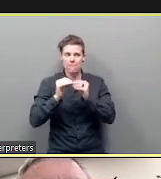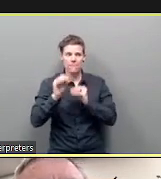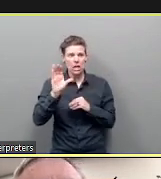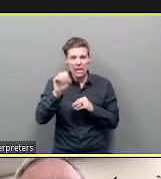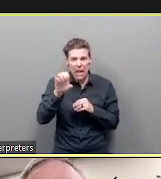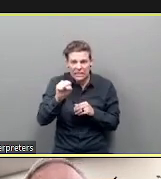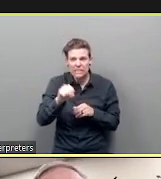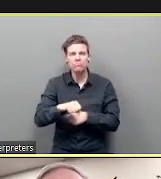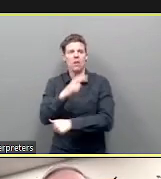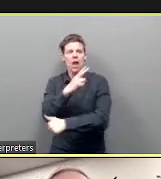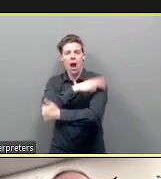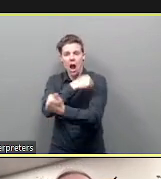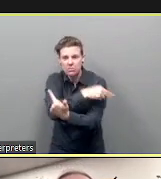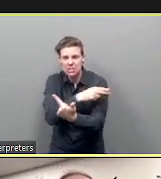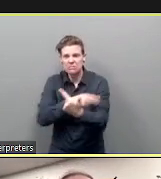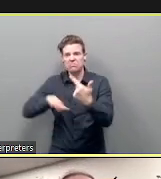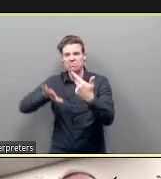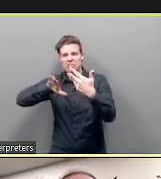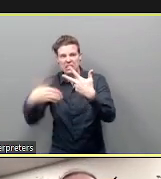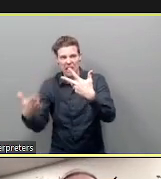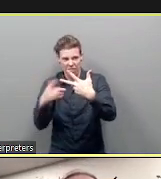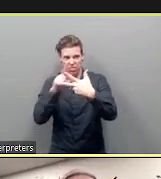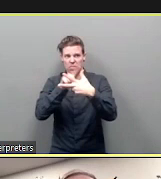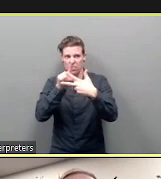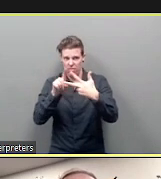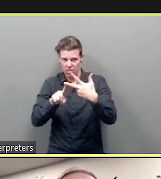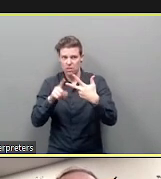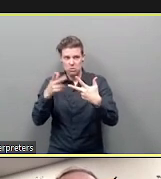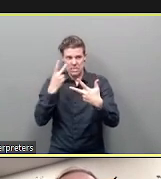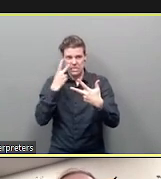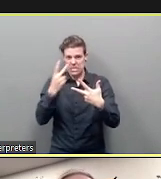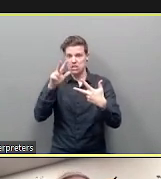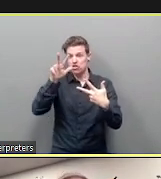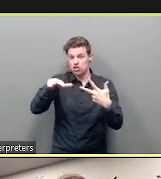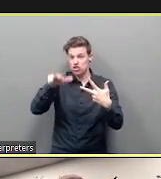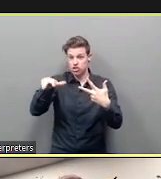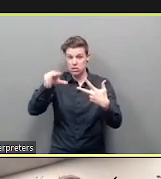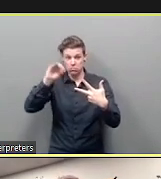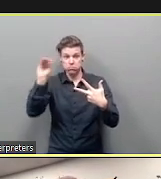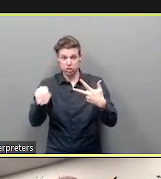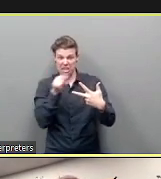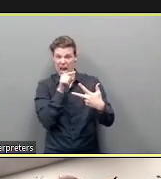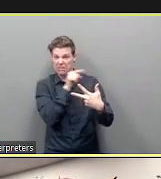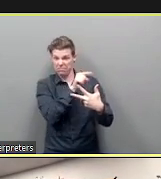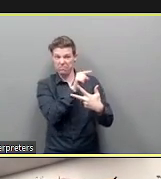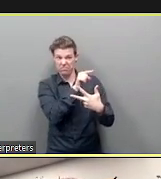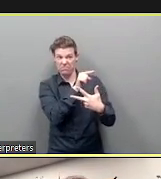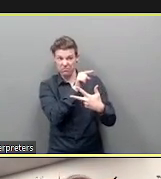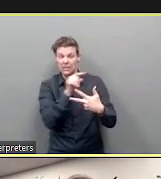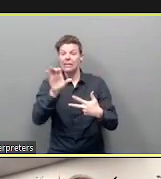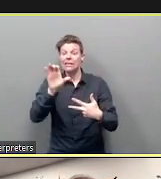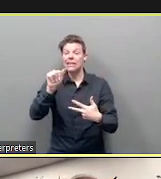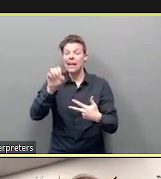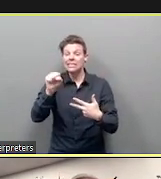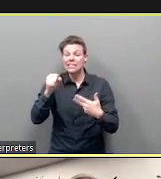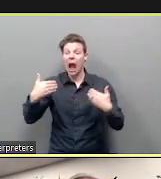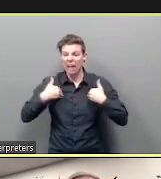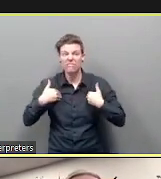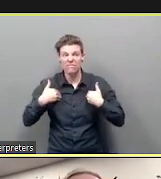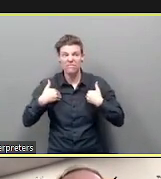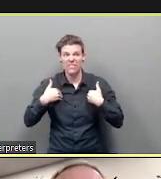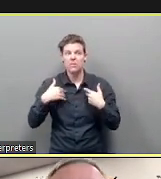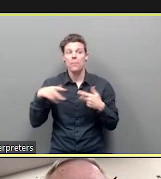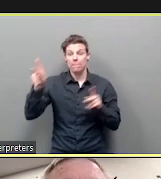you look, you see 33% of the cases are now up to, are in people who've been